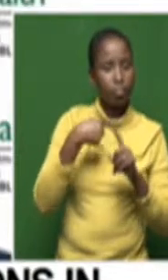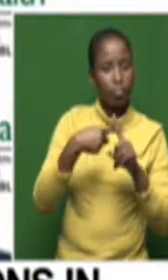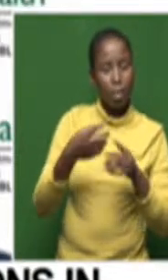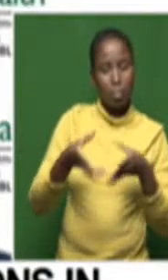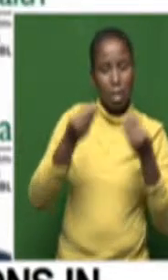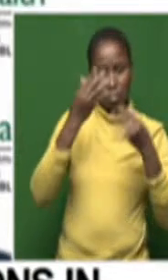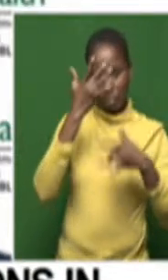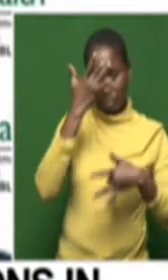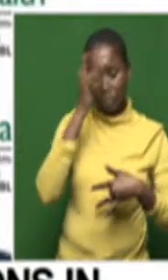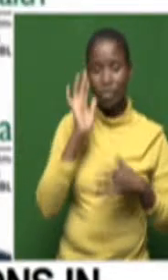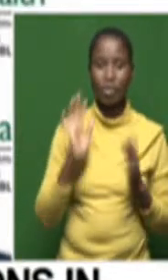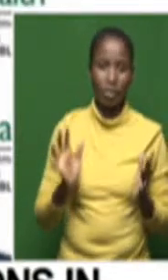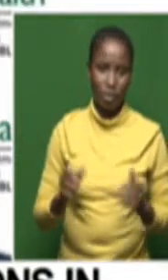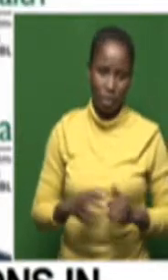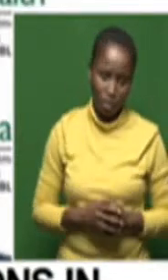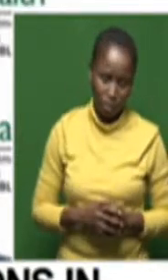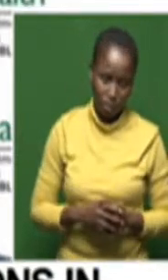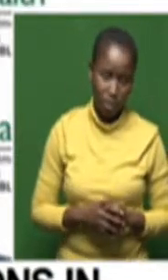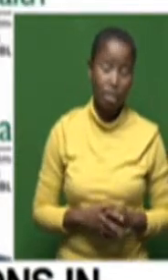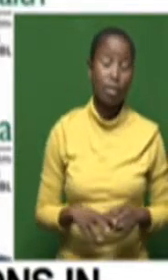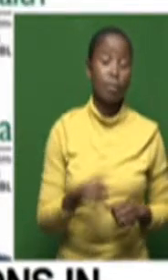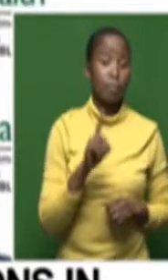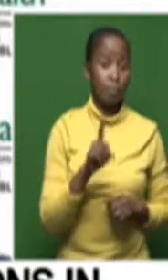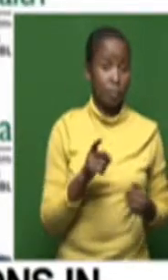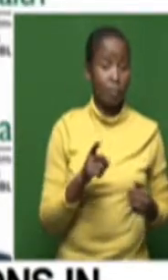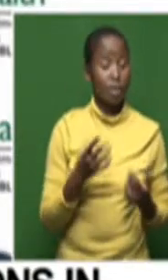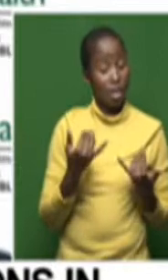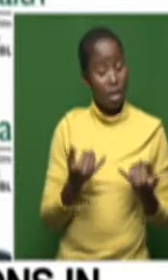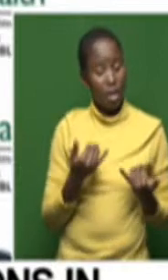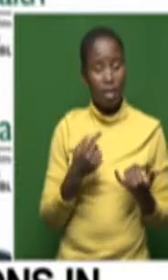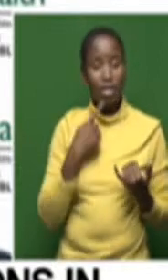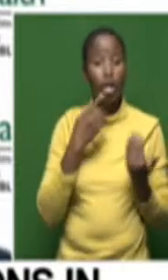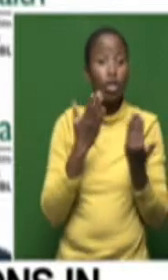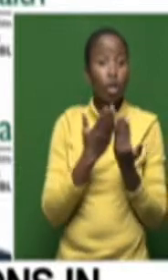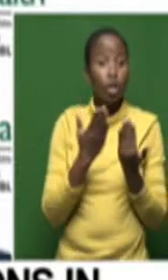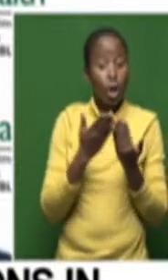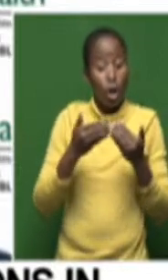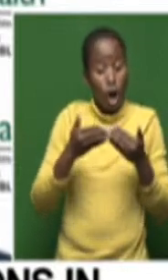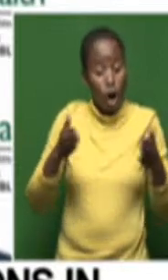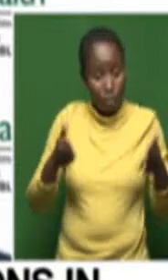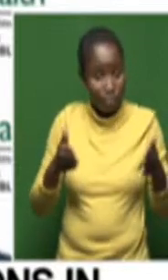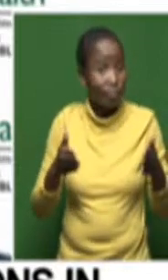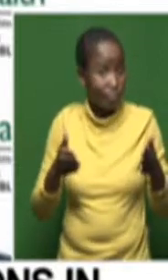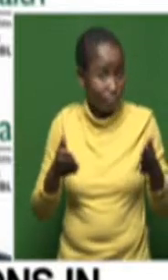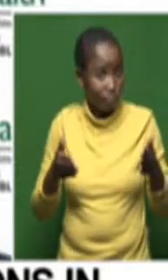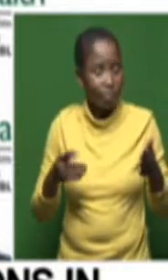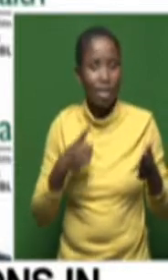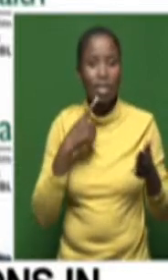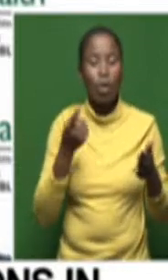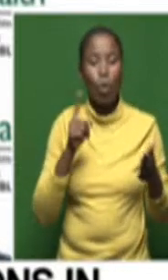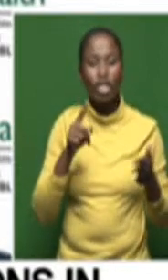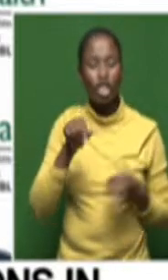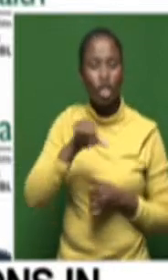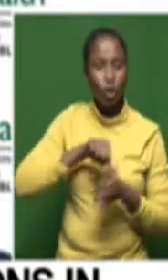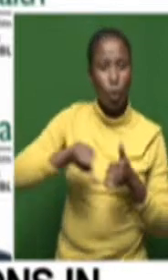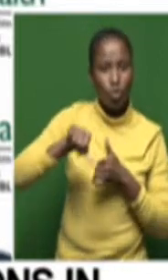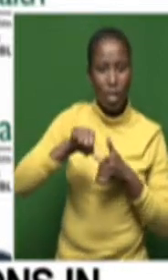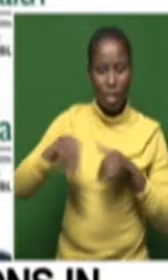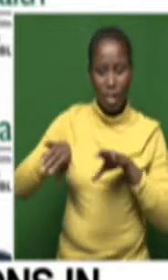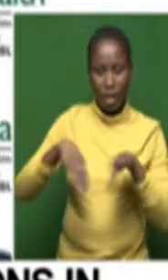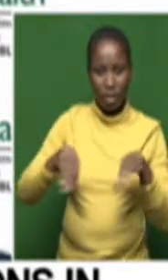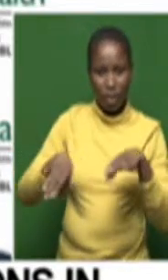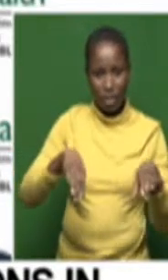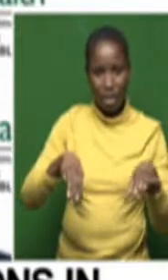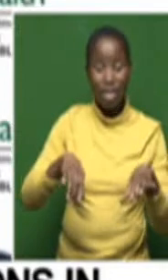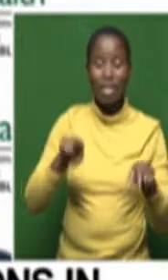some clusters can be traced to the opening of schools, there are also indications that social activities have also had